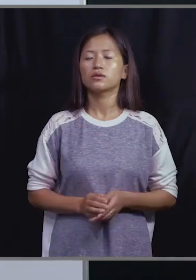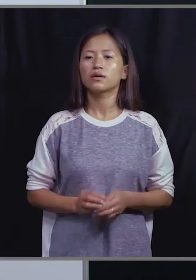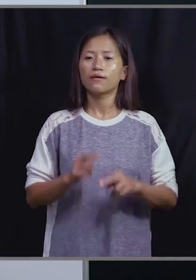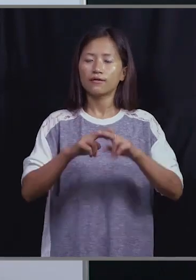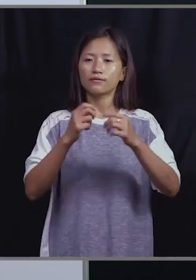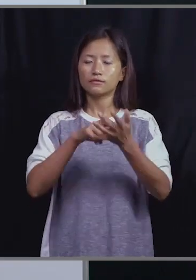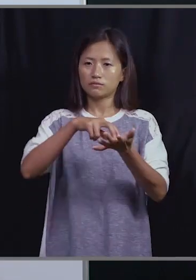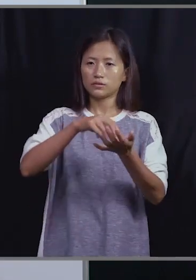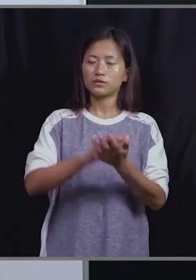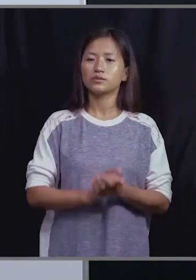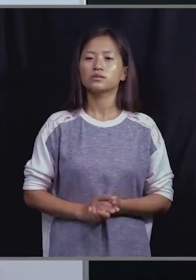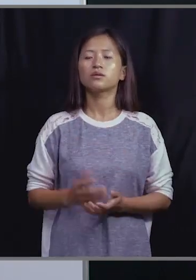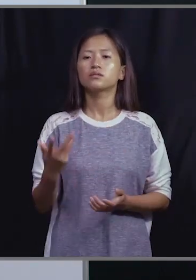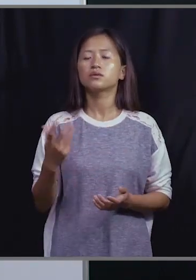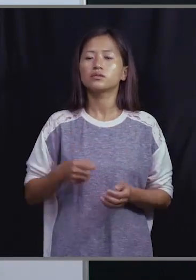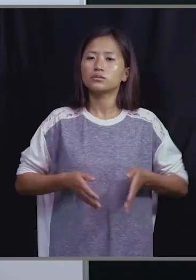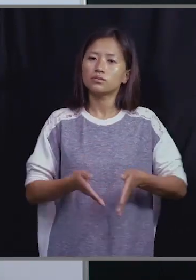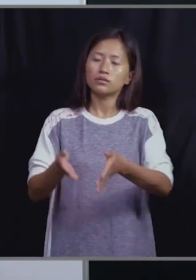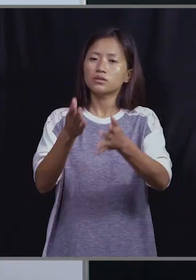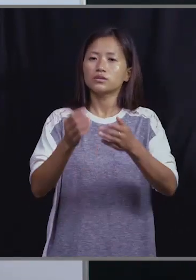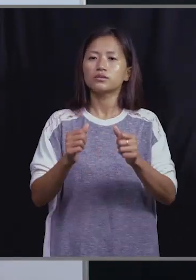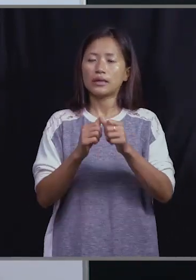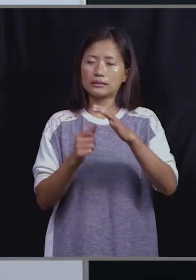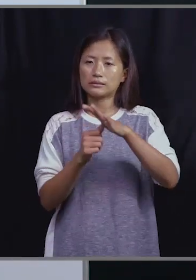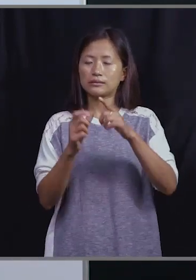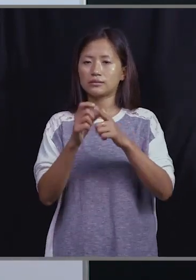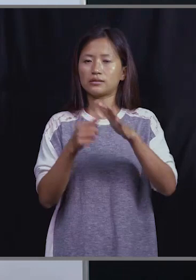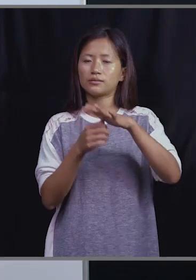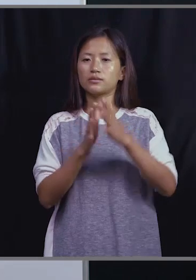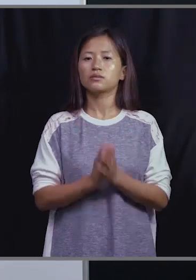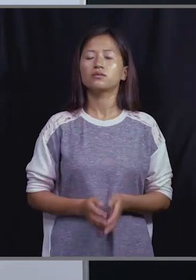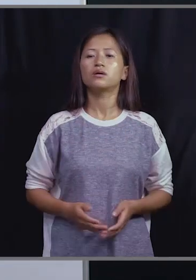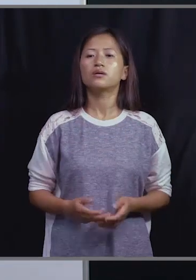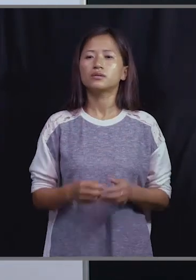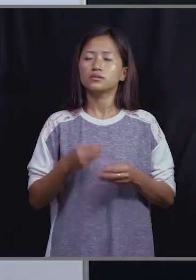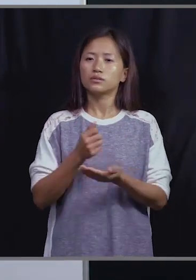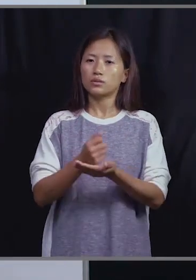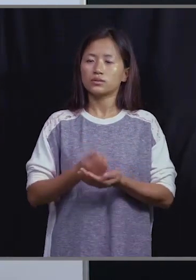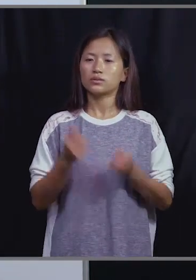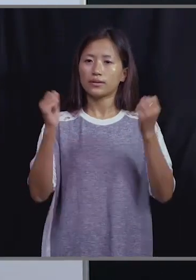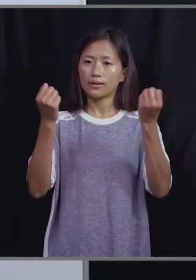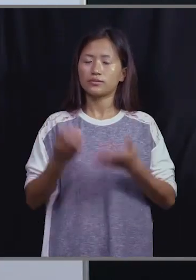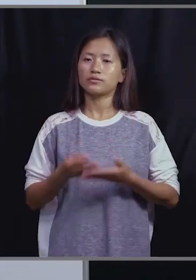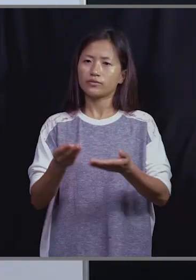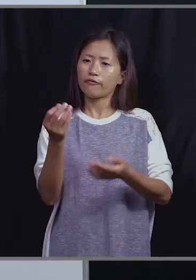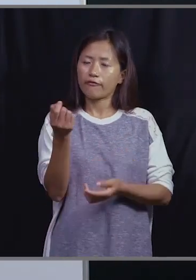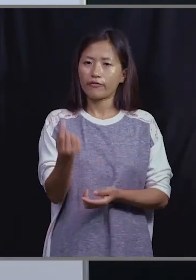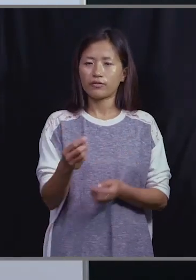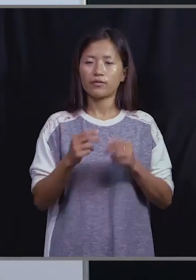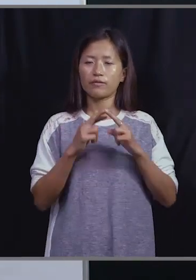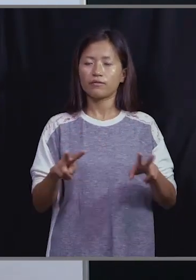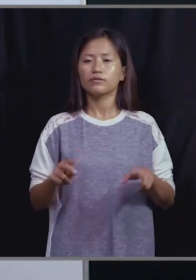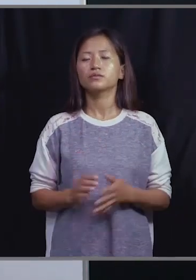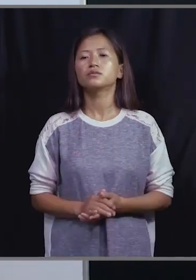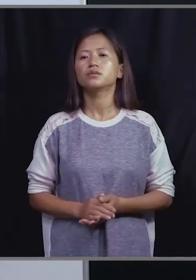firms, they did not know how to run this administration, because it was in the hands of the very few. In the